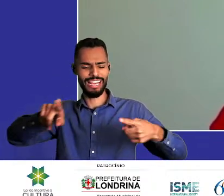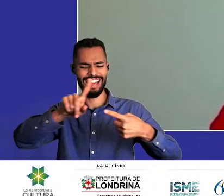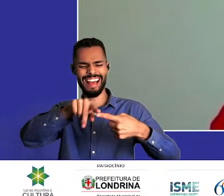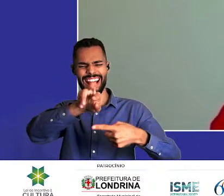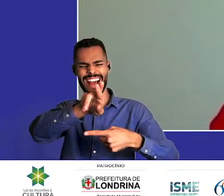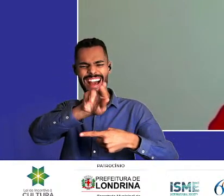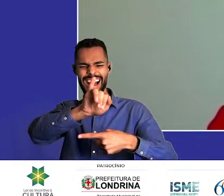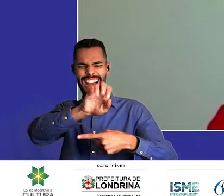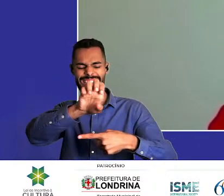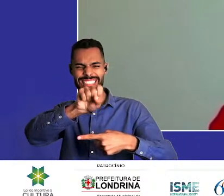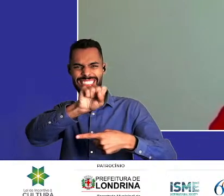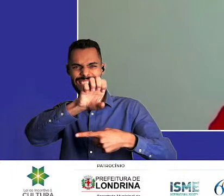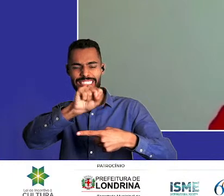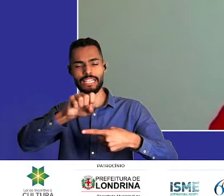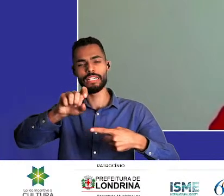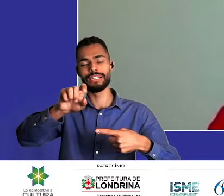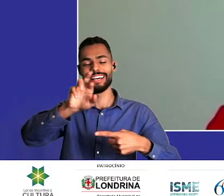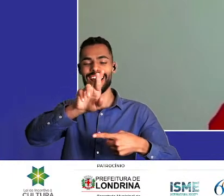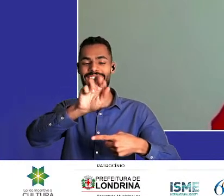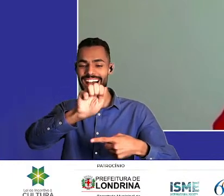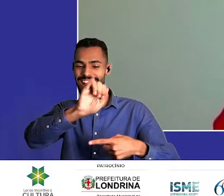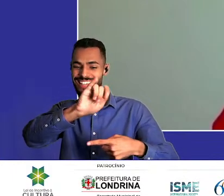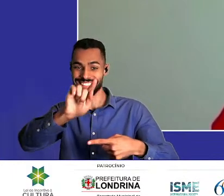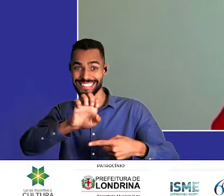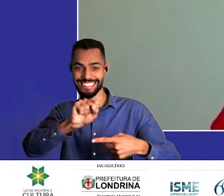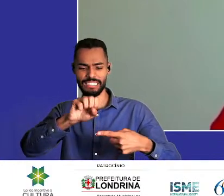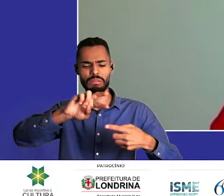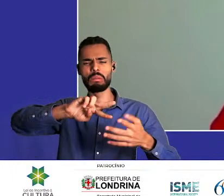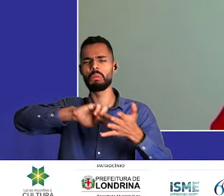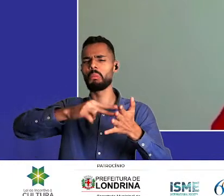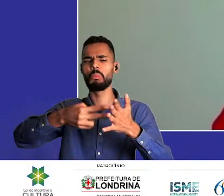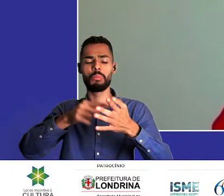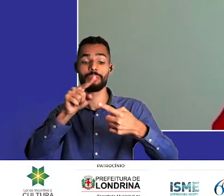of the immutable nature of the object.